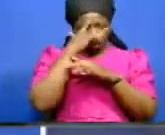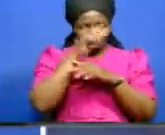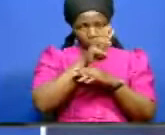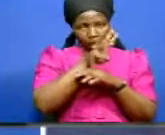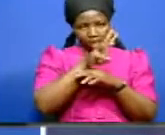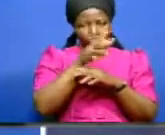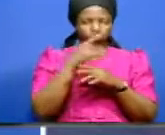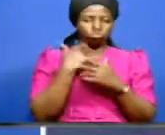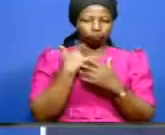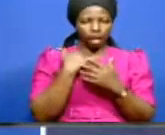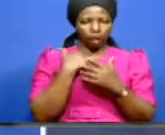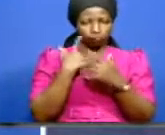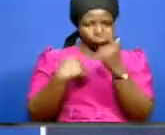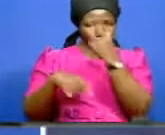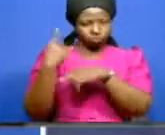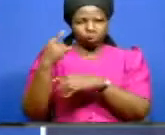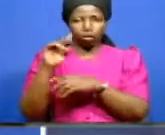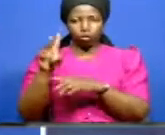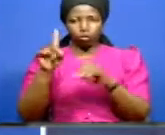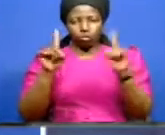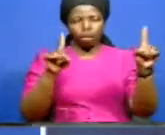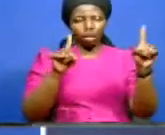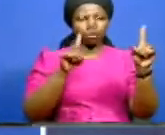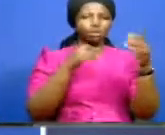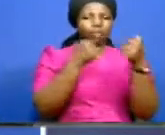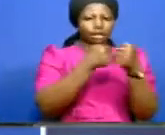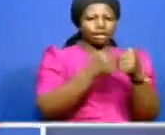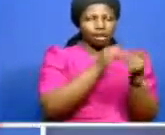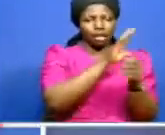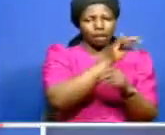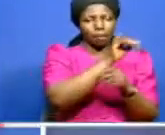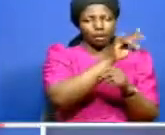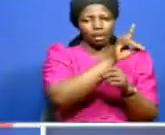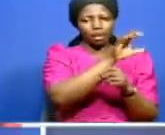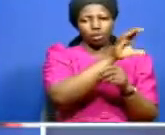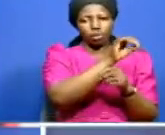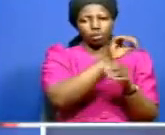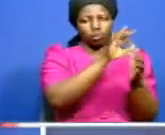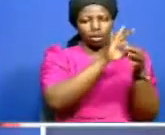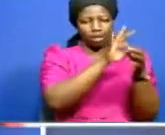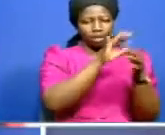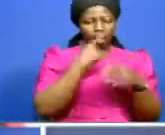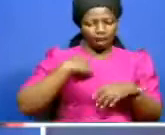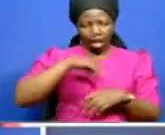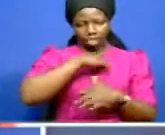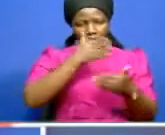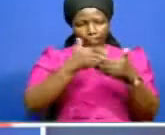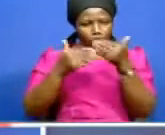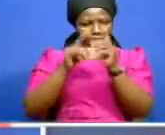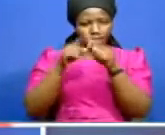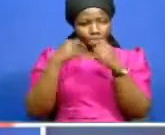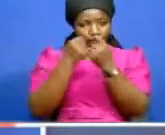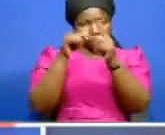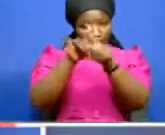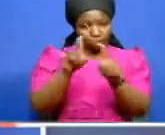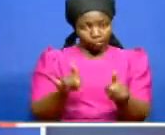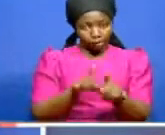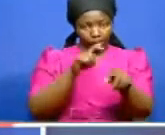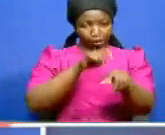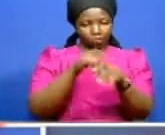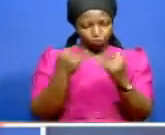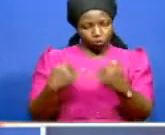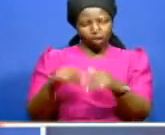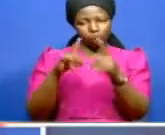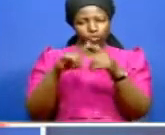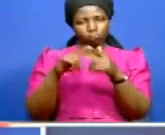to register a 2-1 win over Bidco United in their 3rd match of the month. So you are building the team, but as I said, same time, we're also trying to, you know,